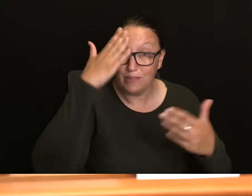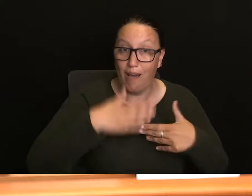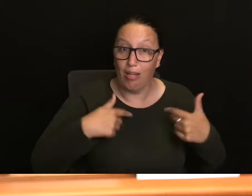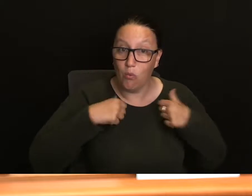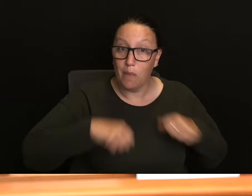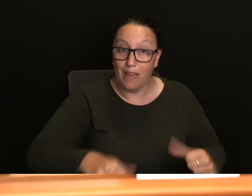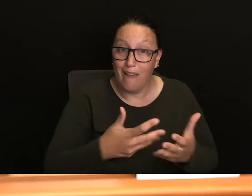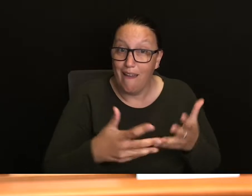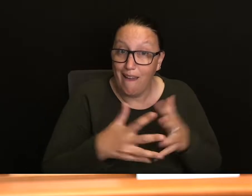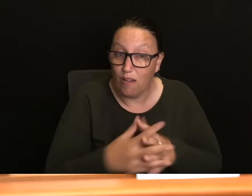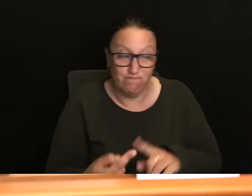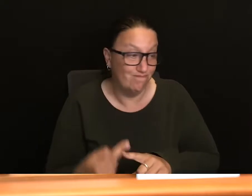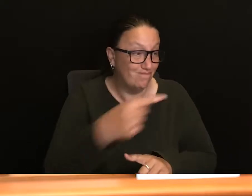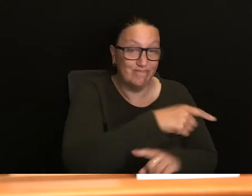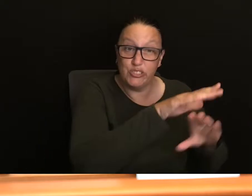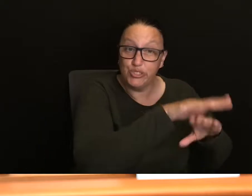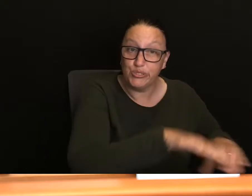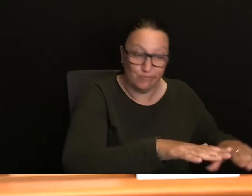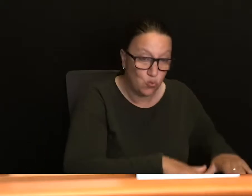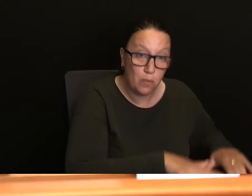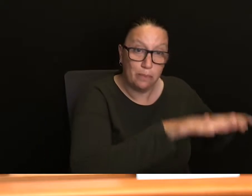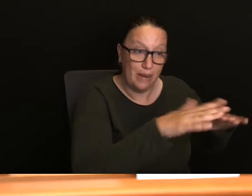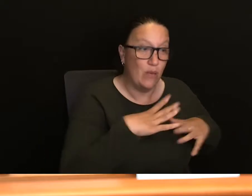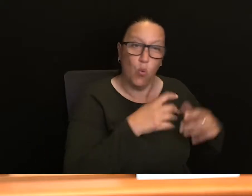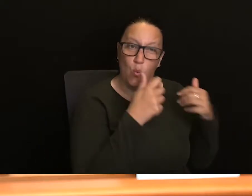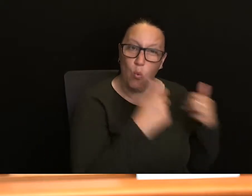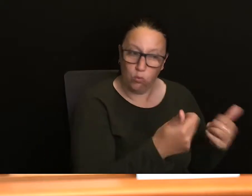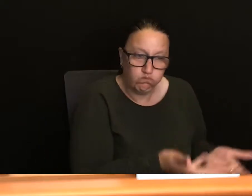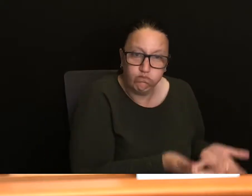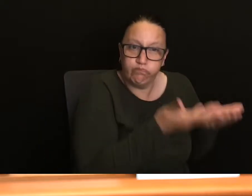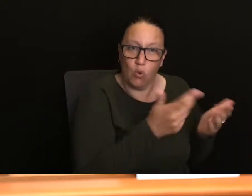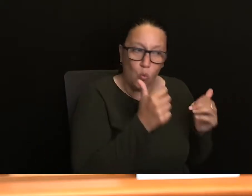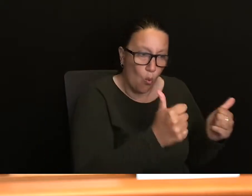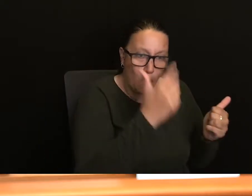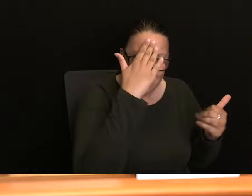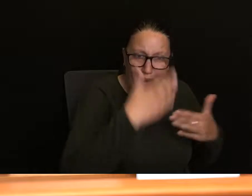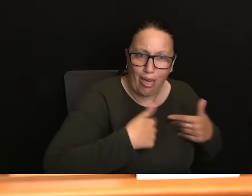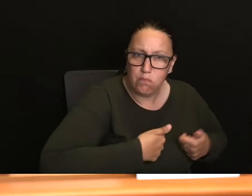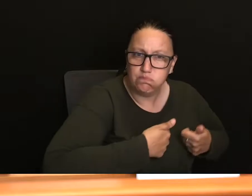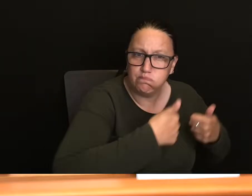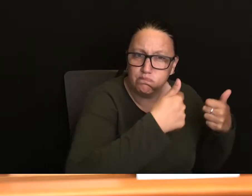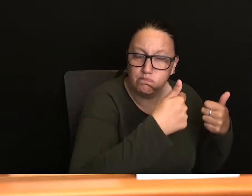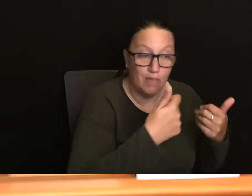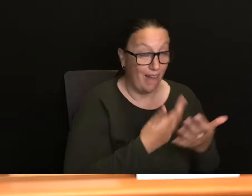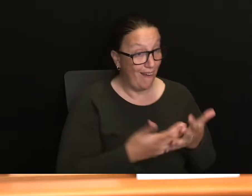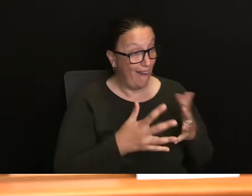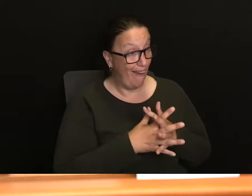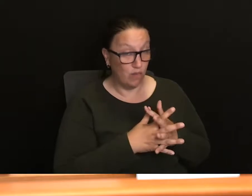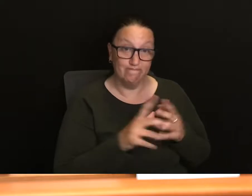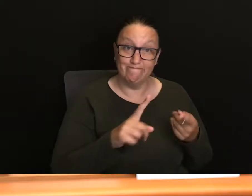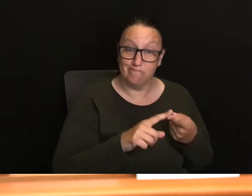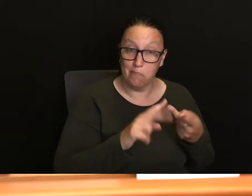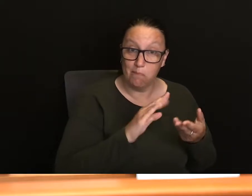health and well-being are pretty much built during childhood. A child's emotional well-being and mental health is shaped by both